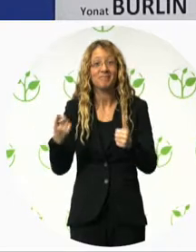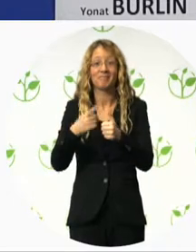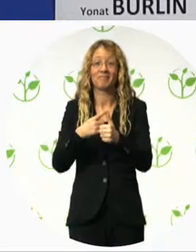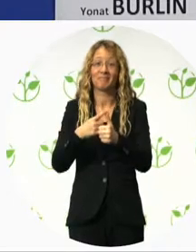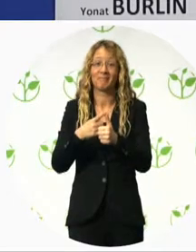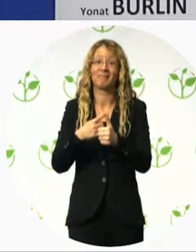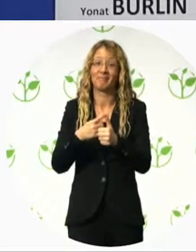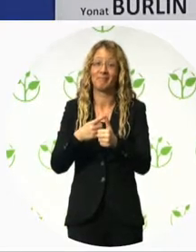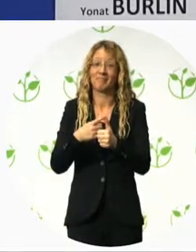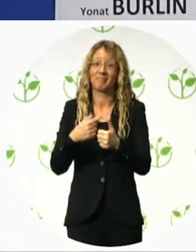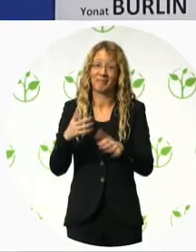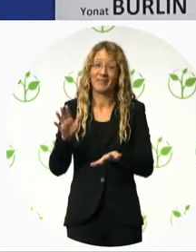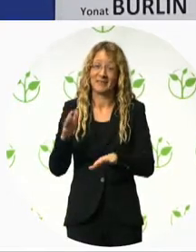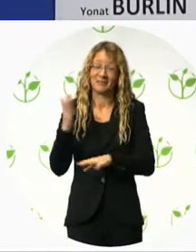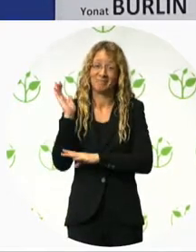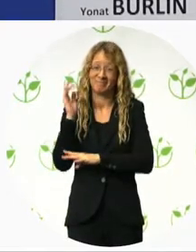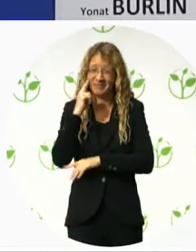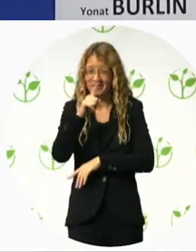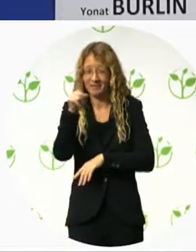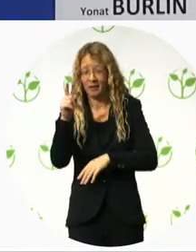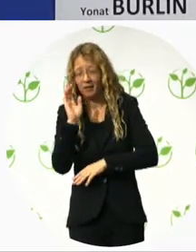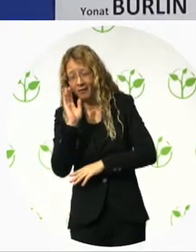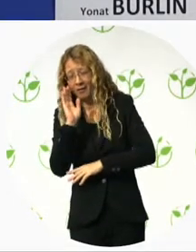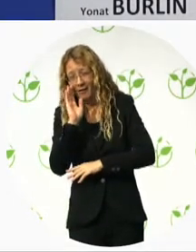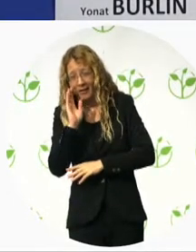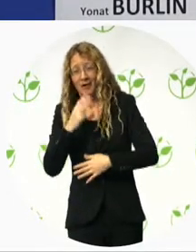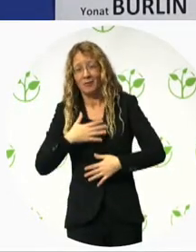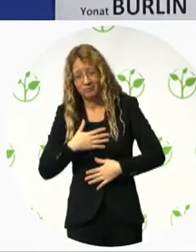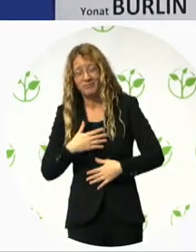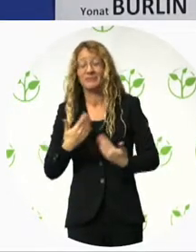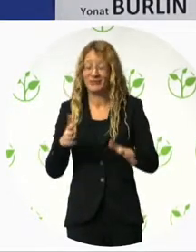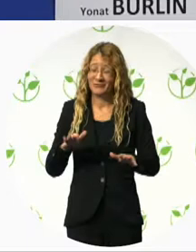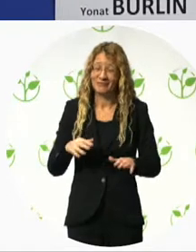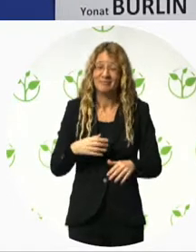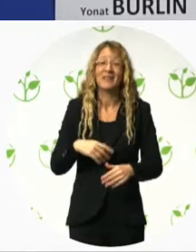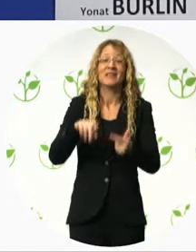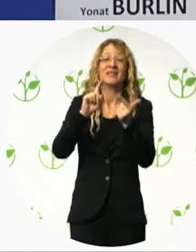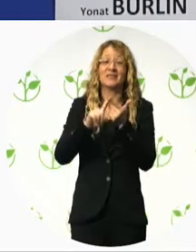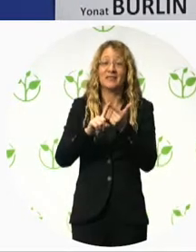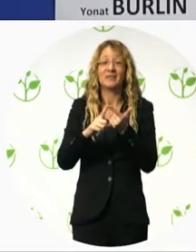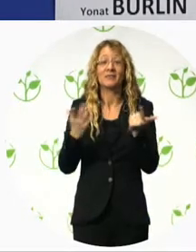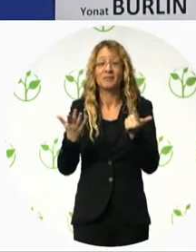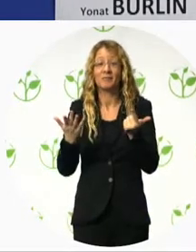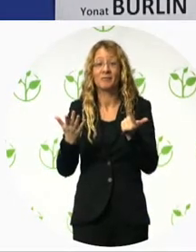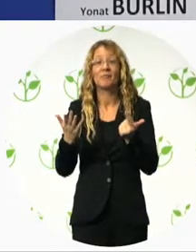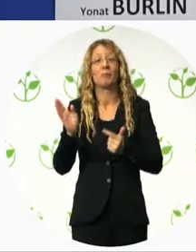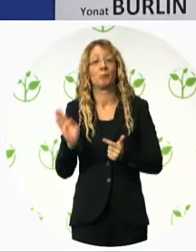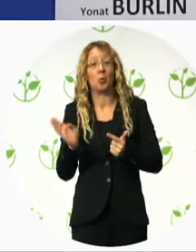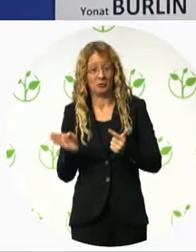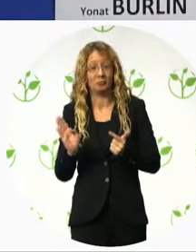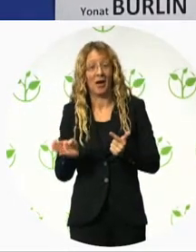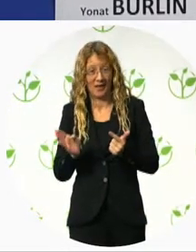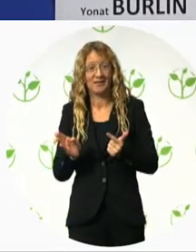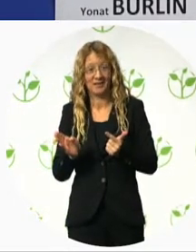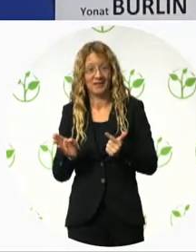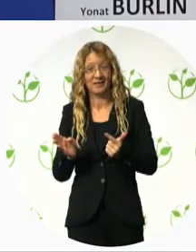by patrons on Broadway. We have set new technology and accessibility standards there, and we see its effect on the rest of the